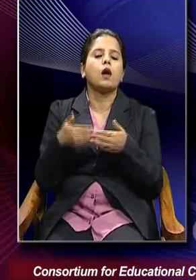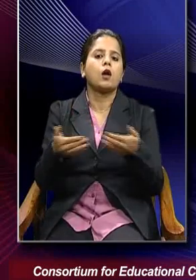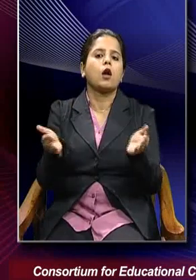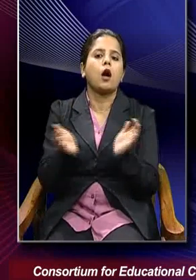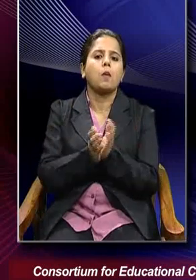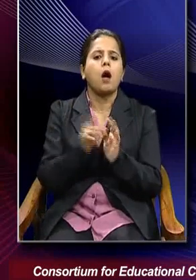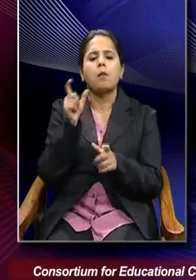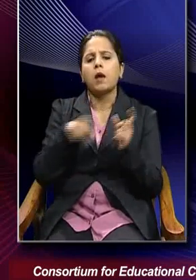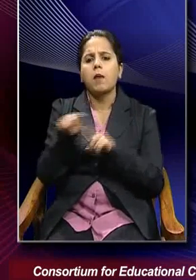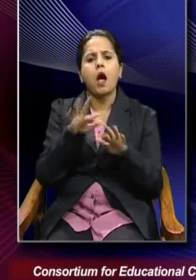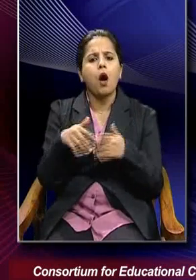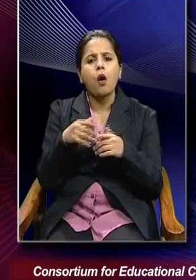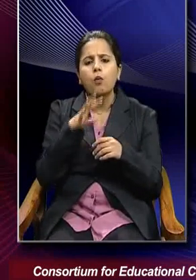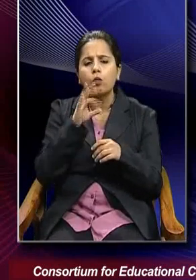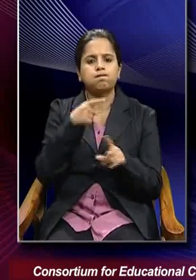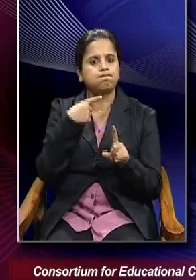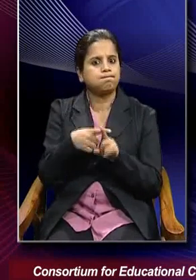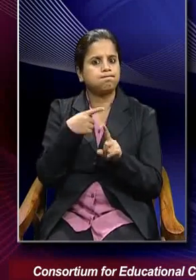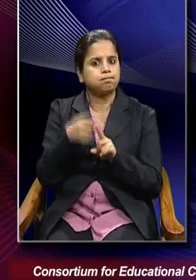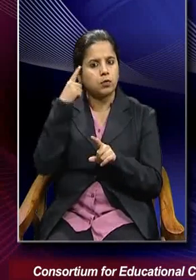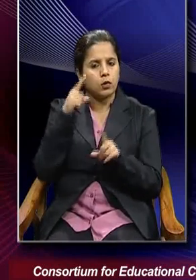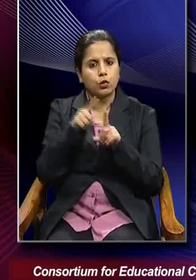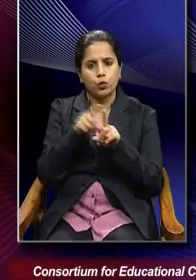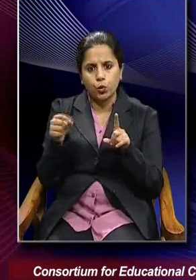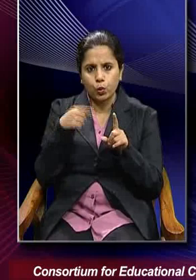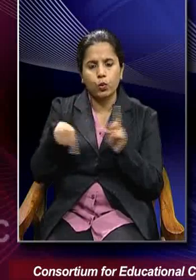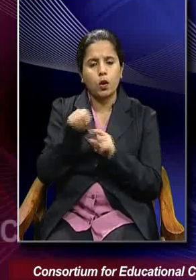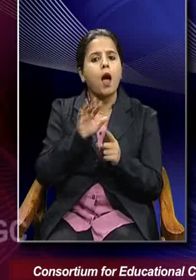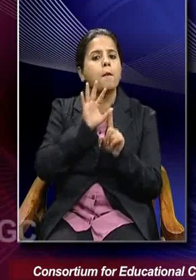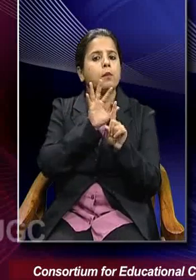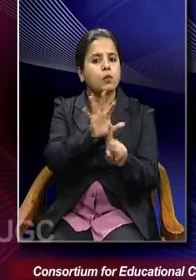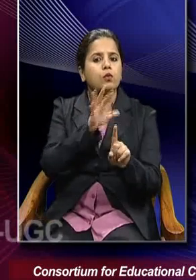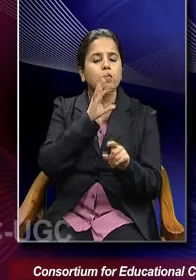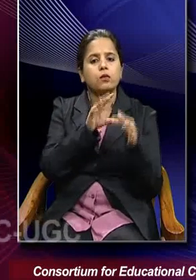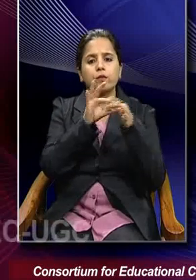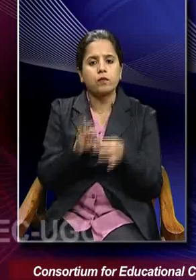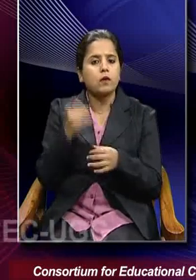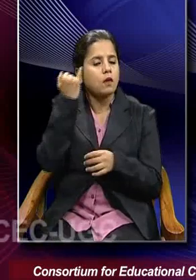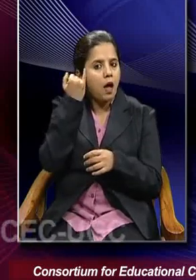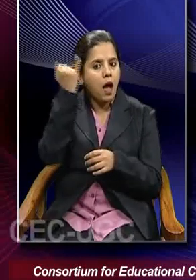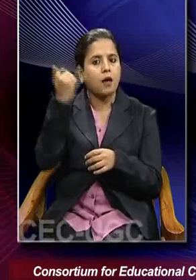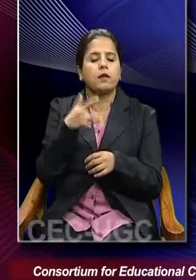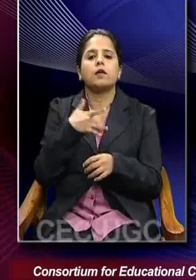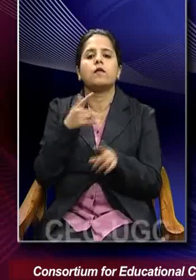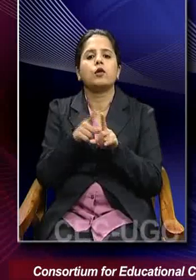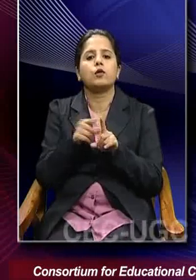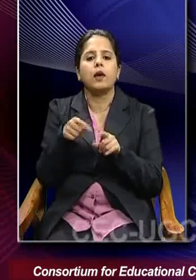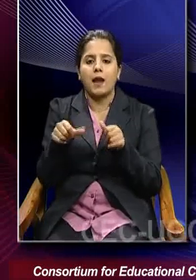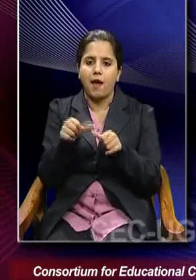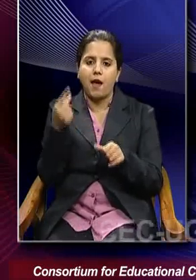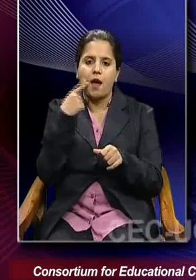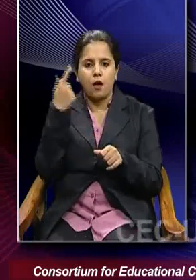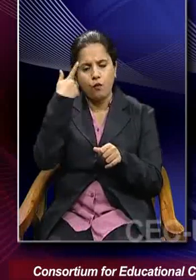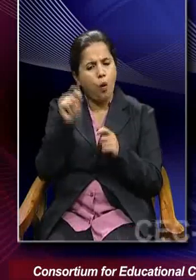one make an affirmative approach with reference to the idea of AI